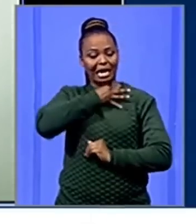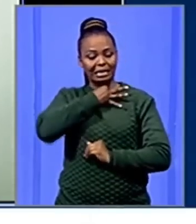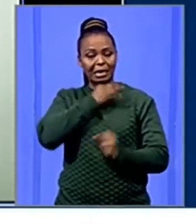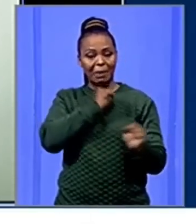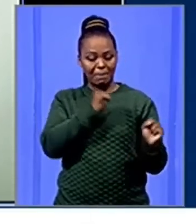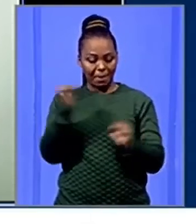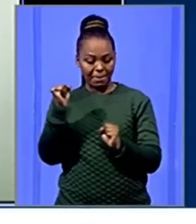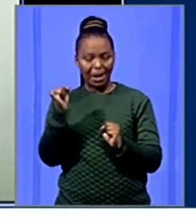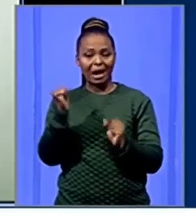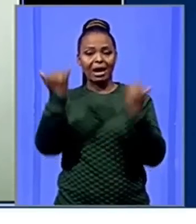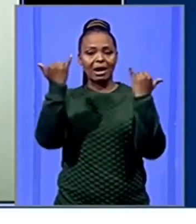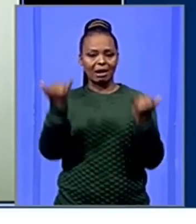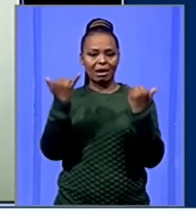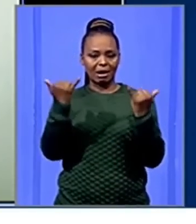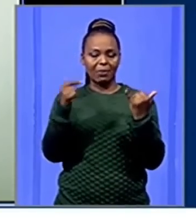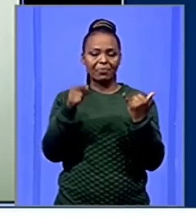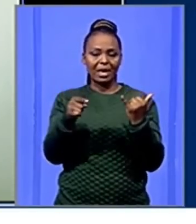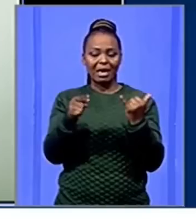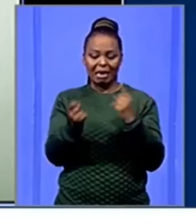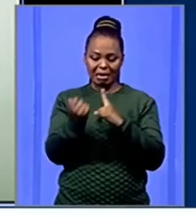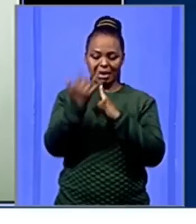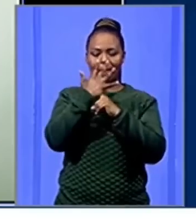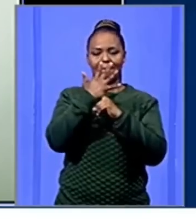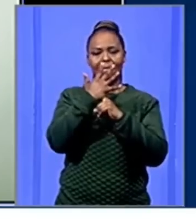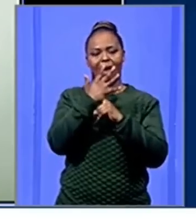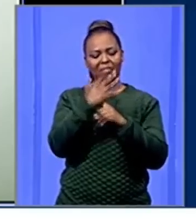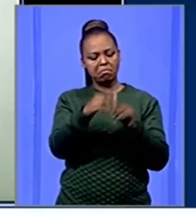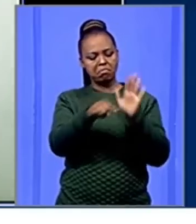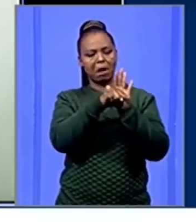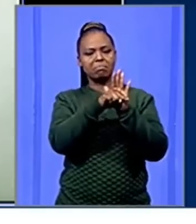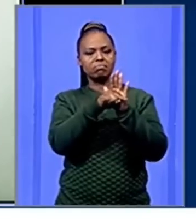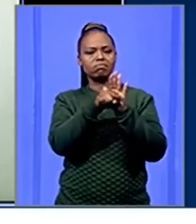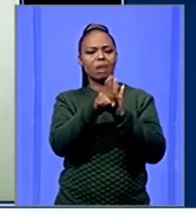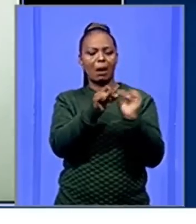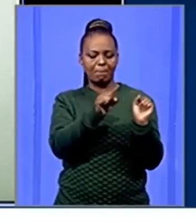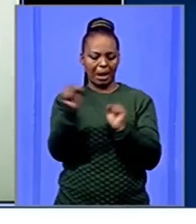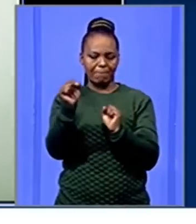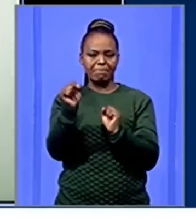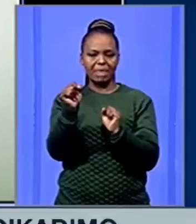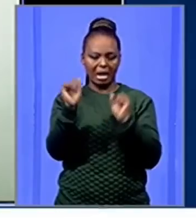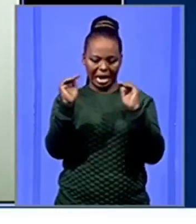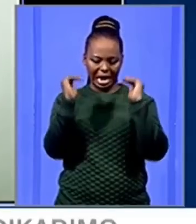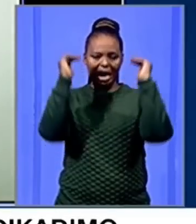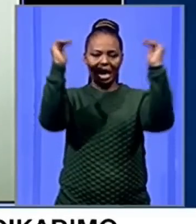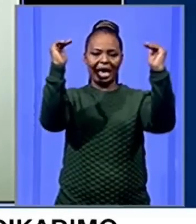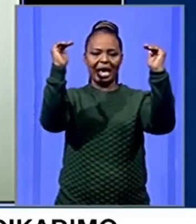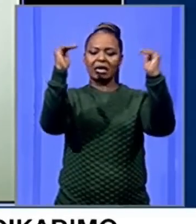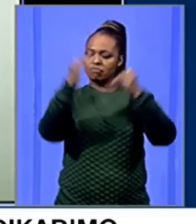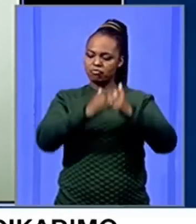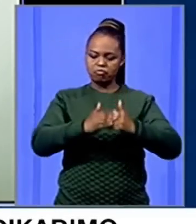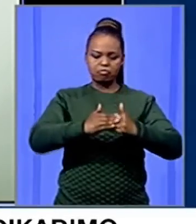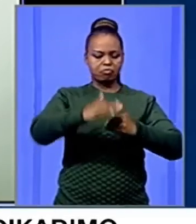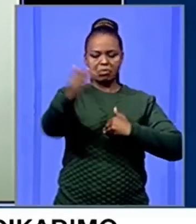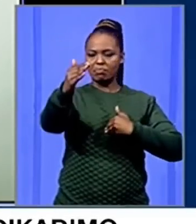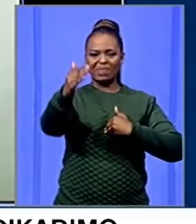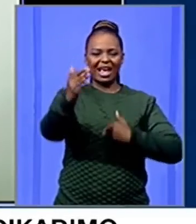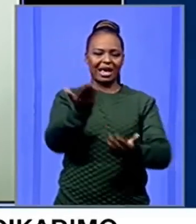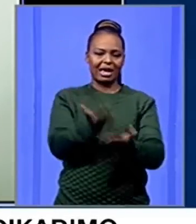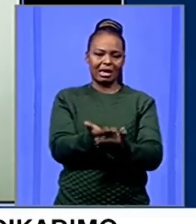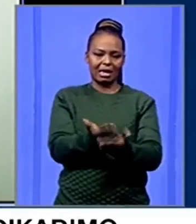firmly tilted to the upside, we are likely to see interest rates at a higher level for longer. And so based on that